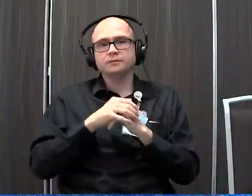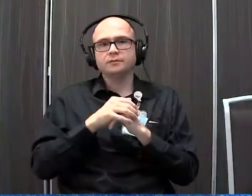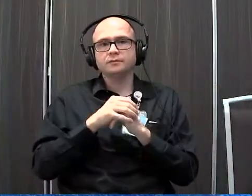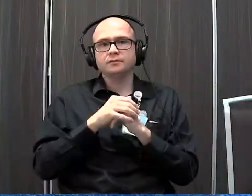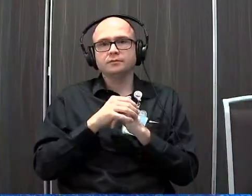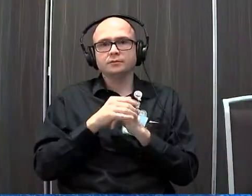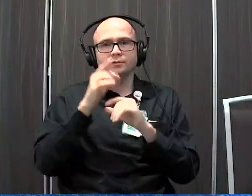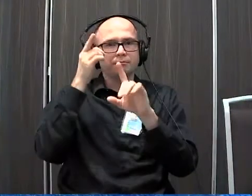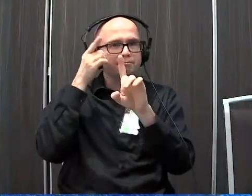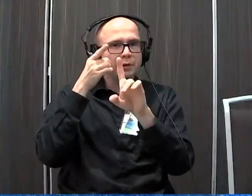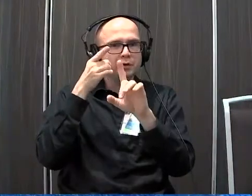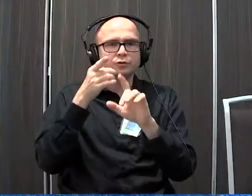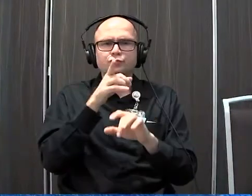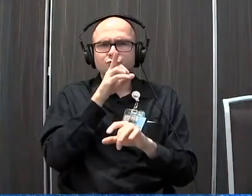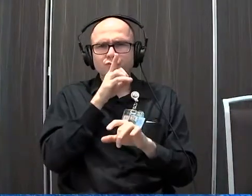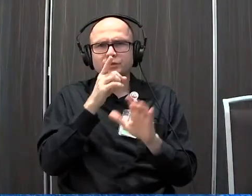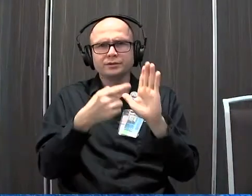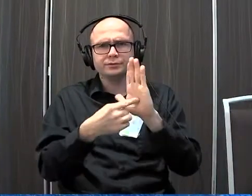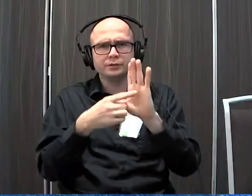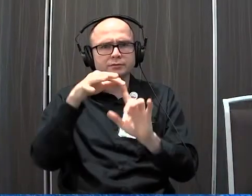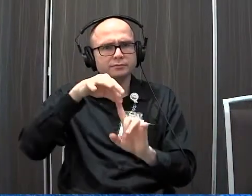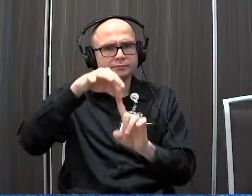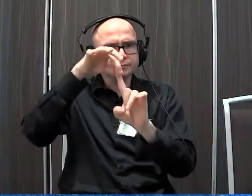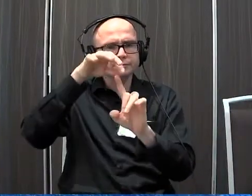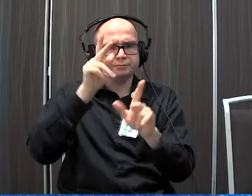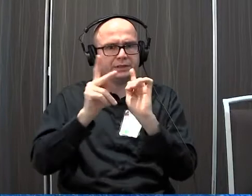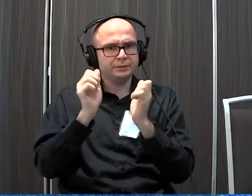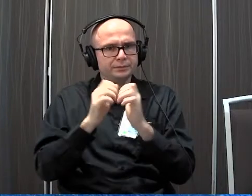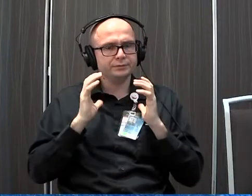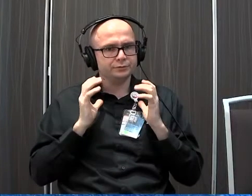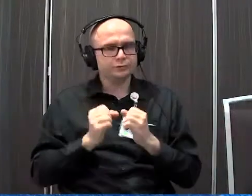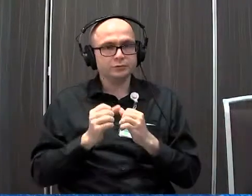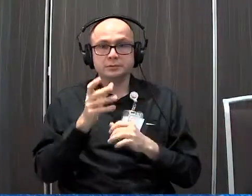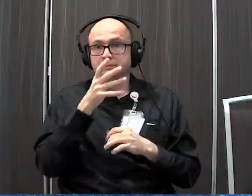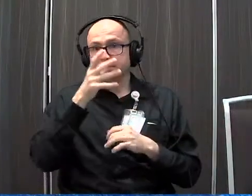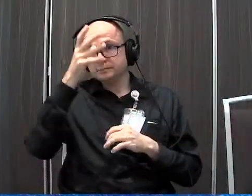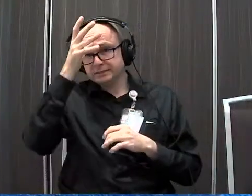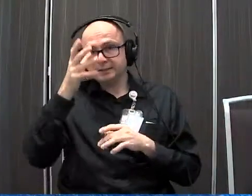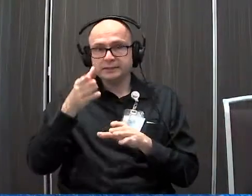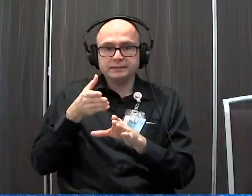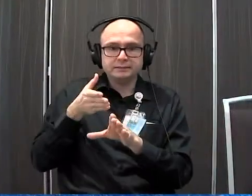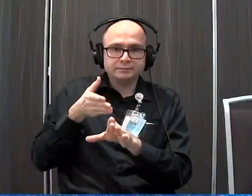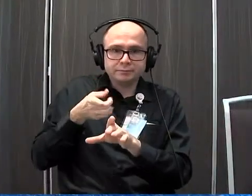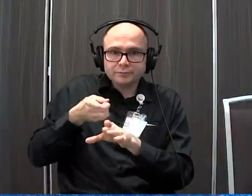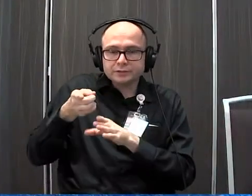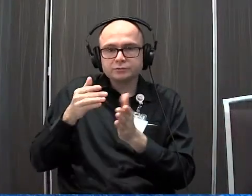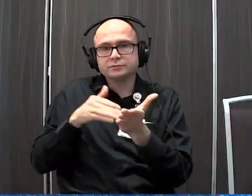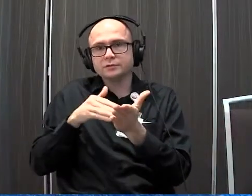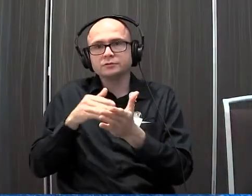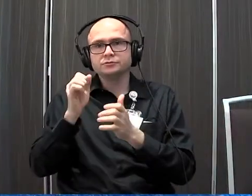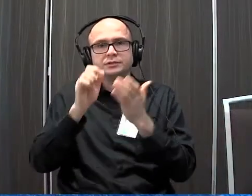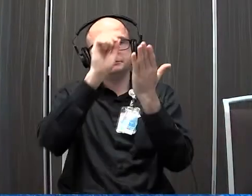of that is to really highlight the uniqueness of individuals with charge. So parents or professionals can go through and check off